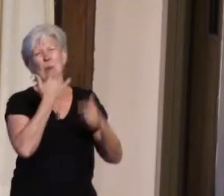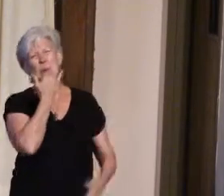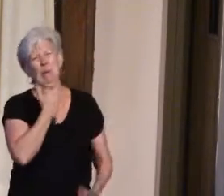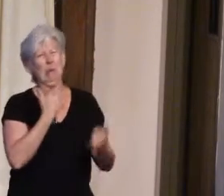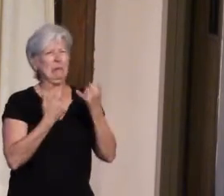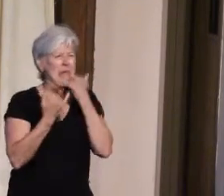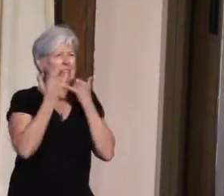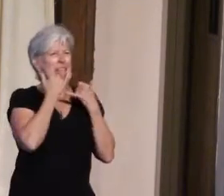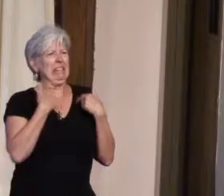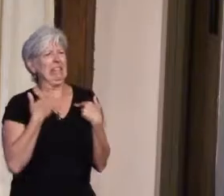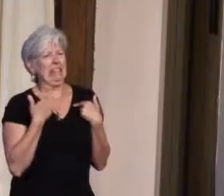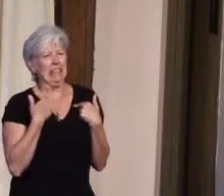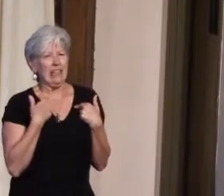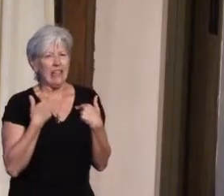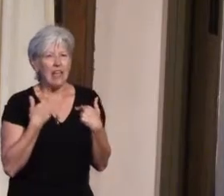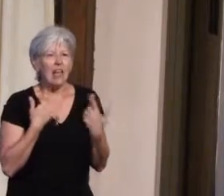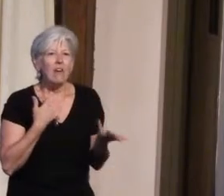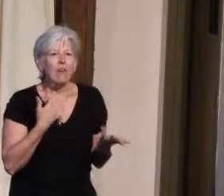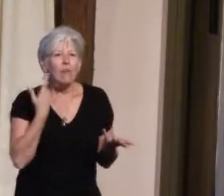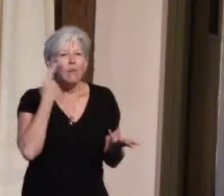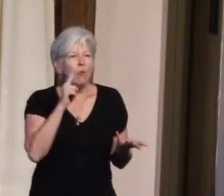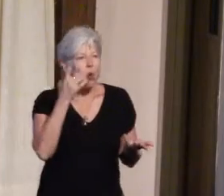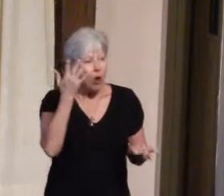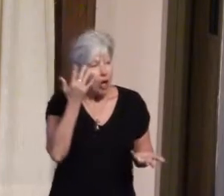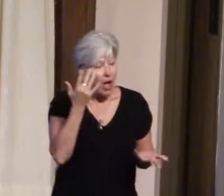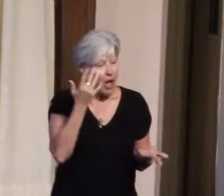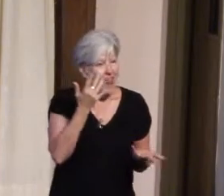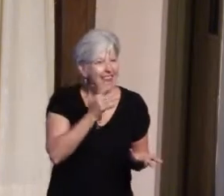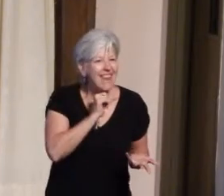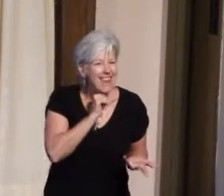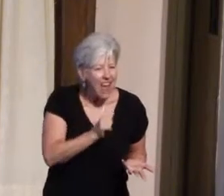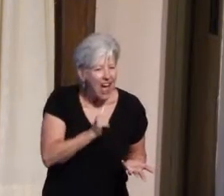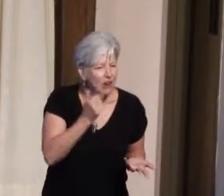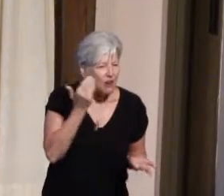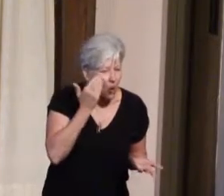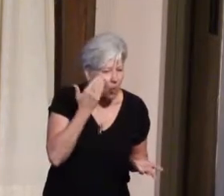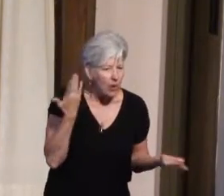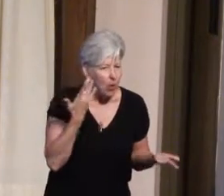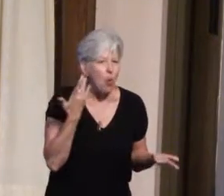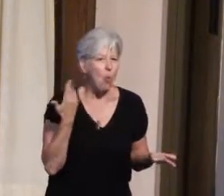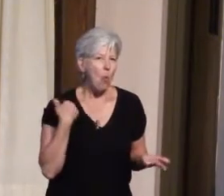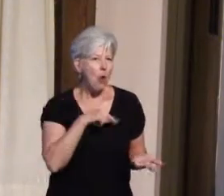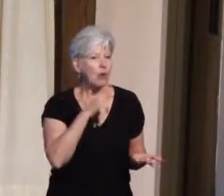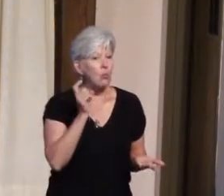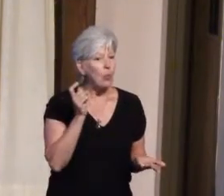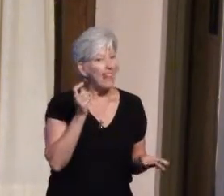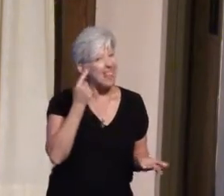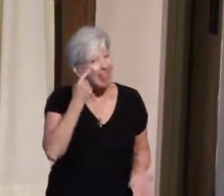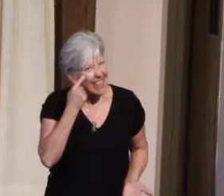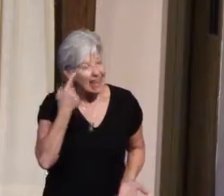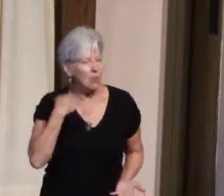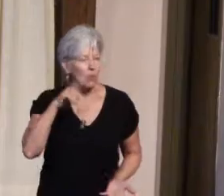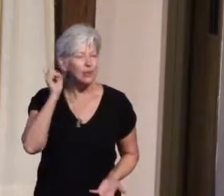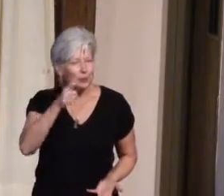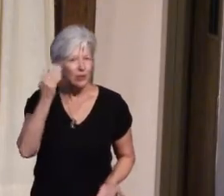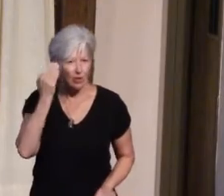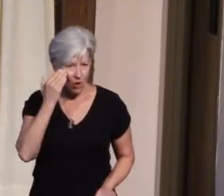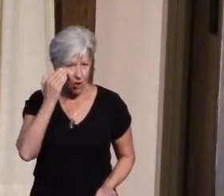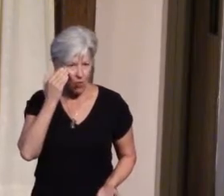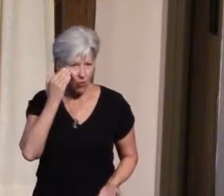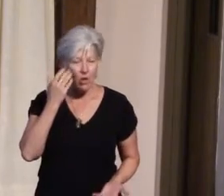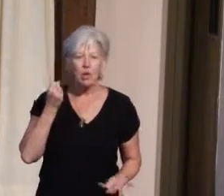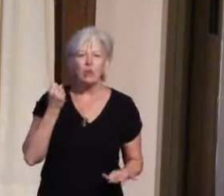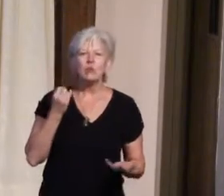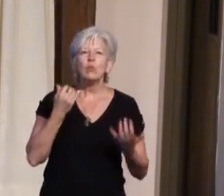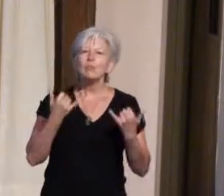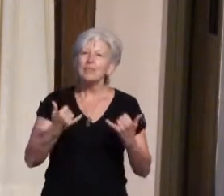it. And so today I just want to encourage each of us to be very gentle with ourselves.